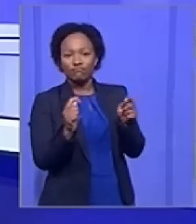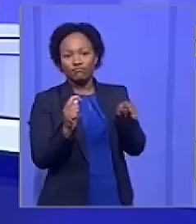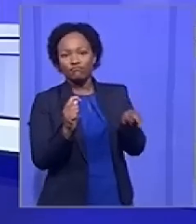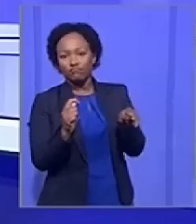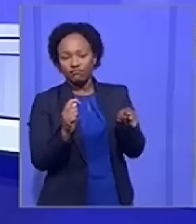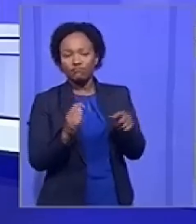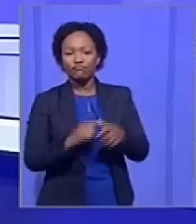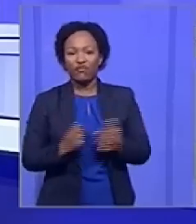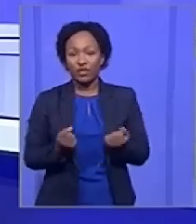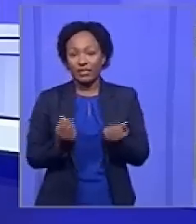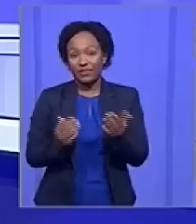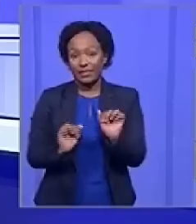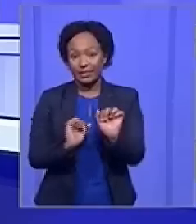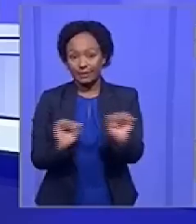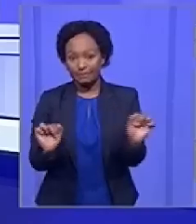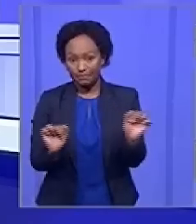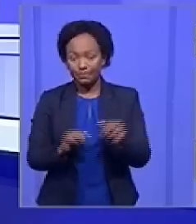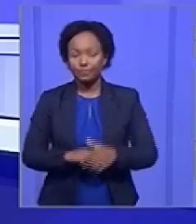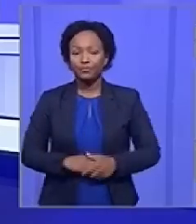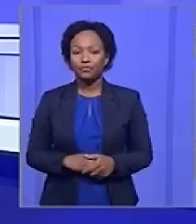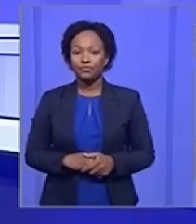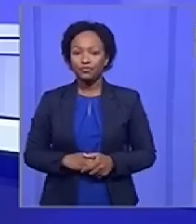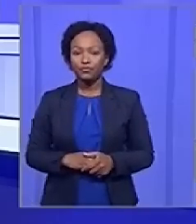ya ditshebeletso.